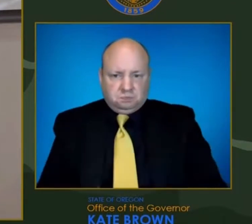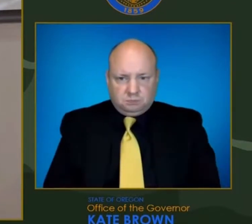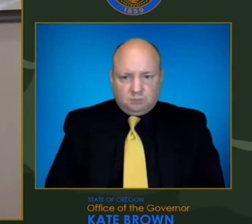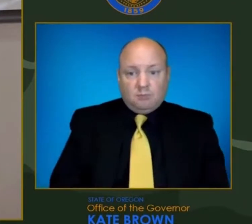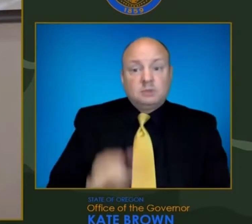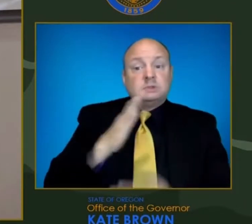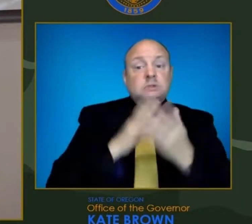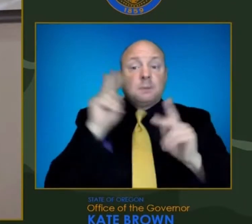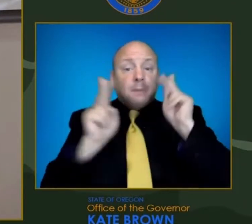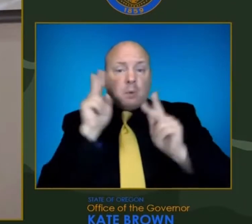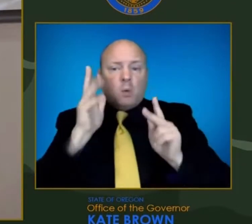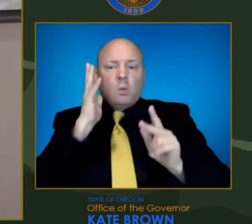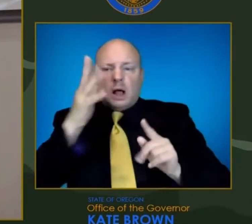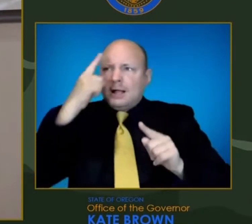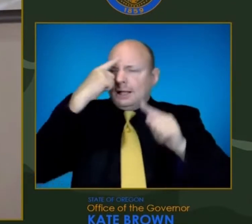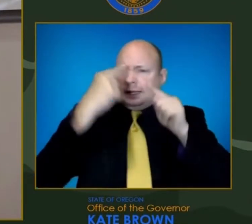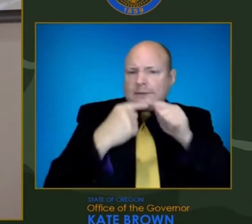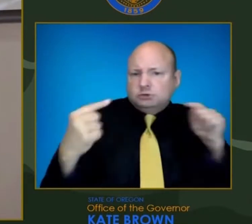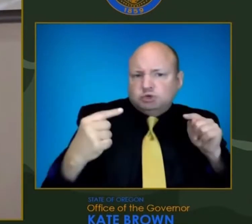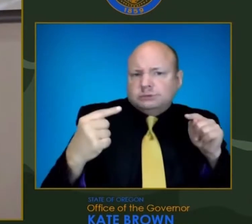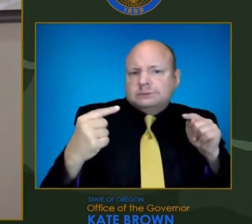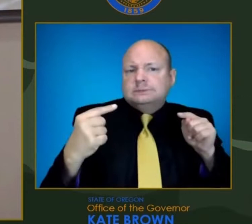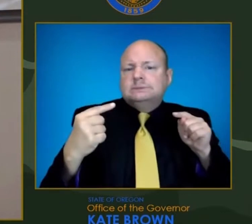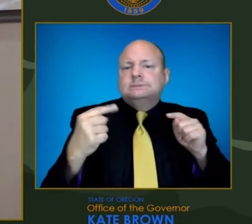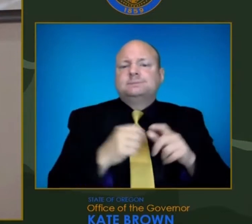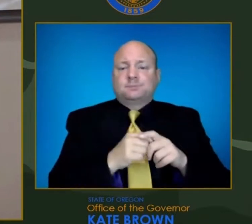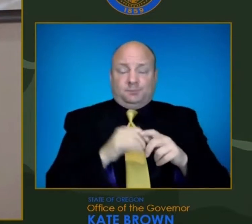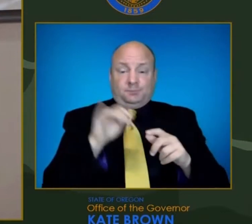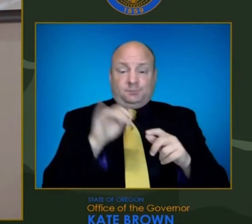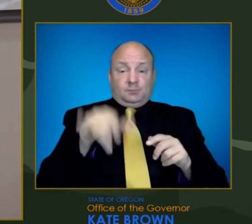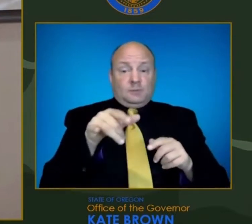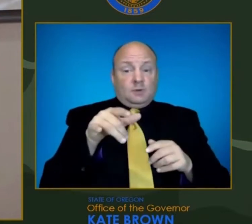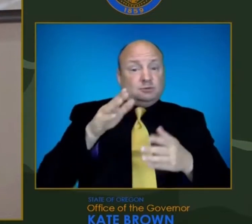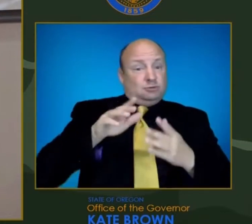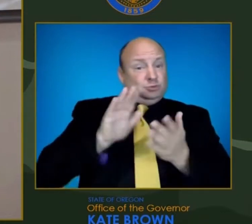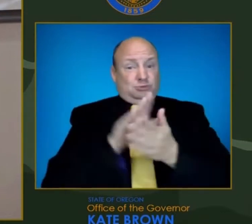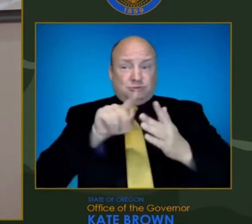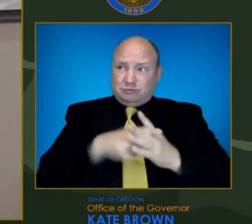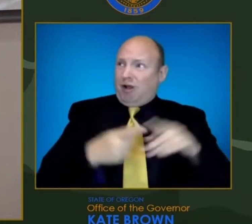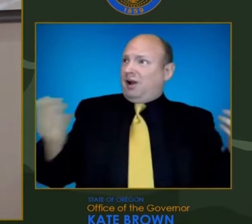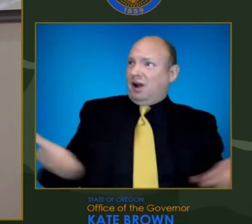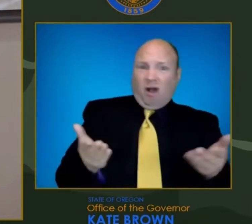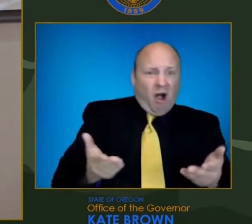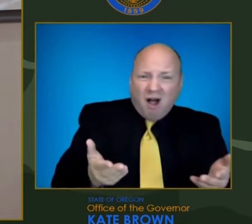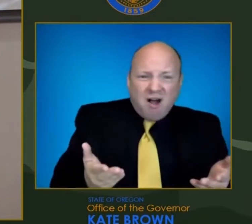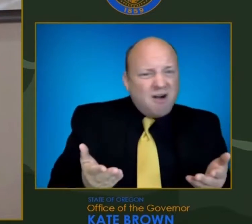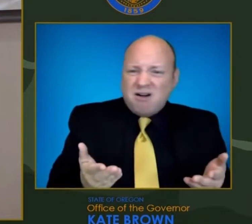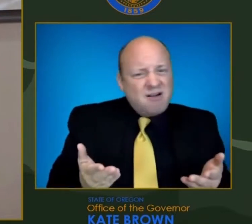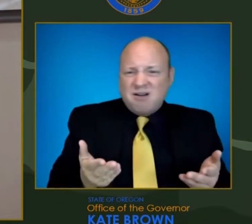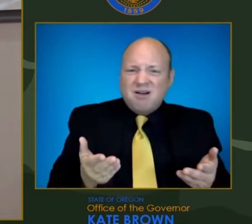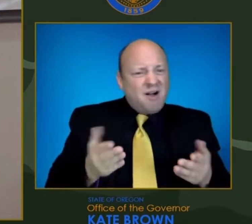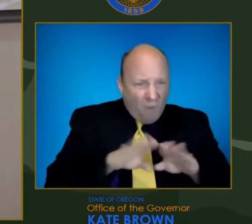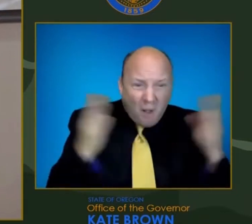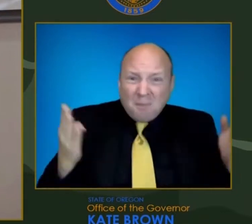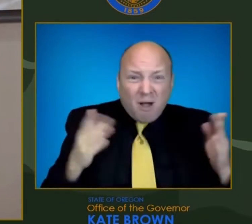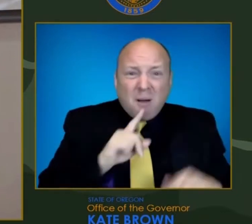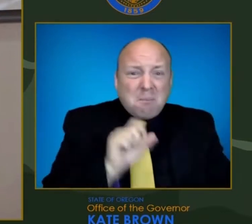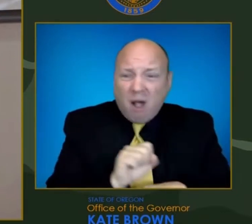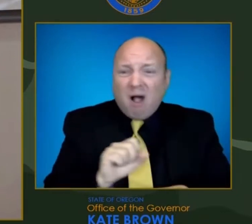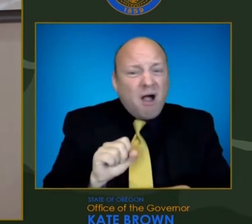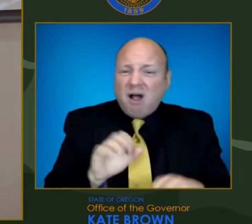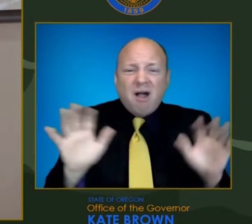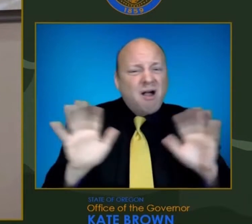today, but school is starting across the state. COVID-19 poses a threat to our